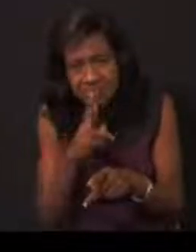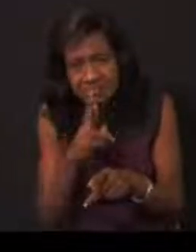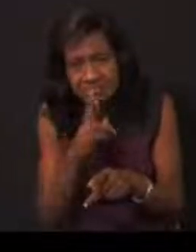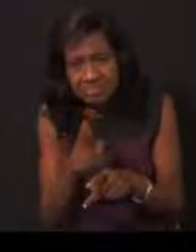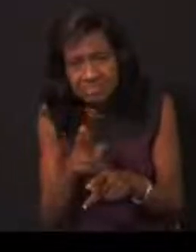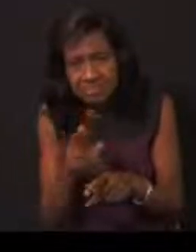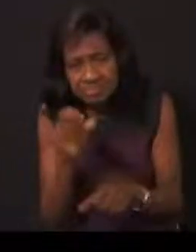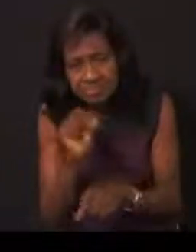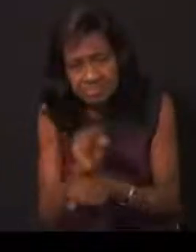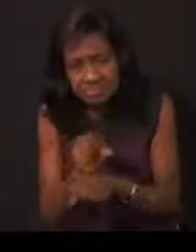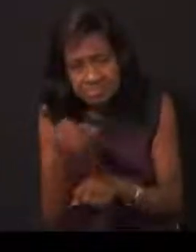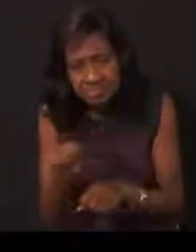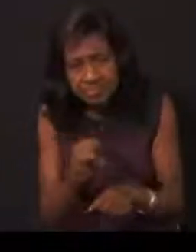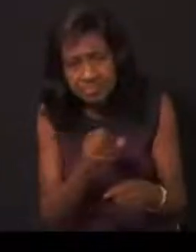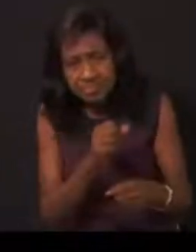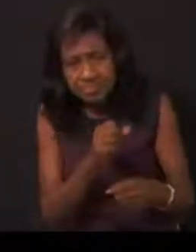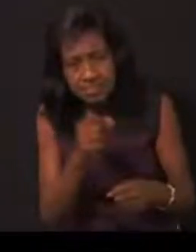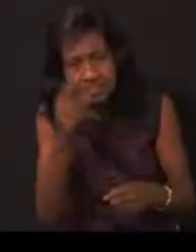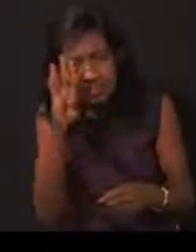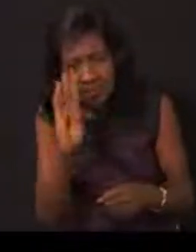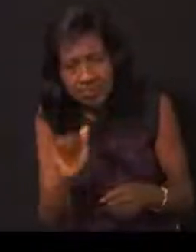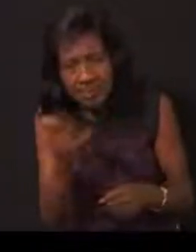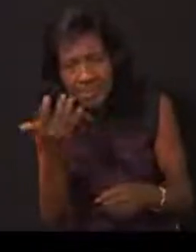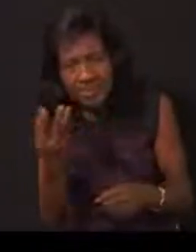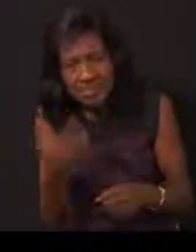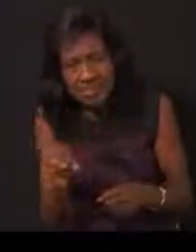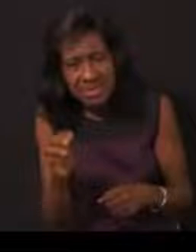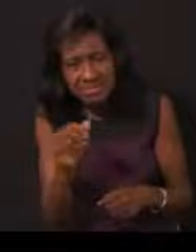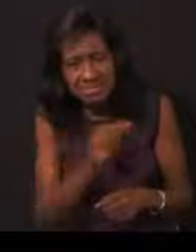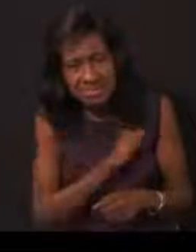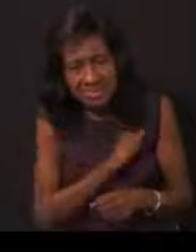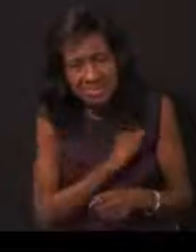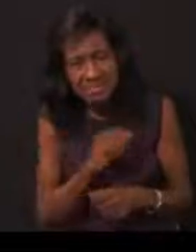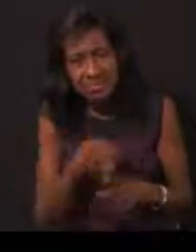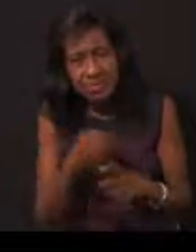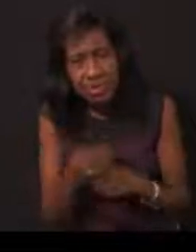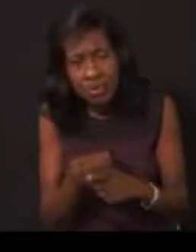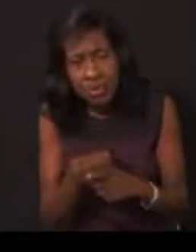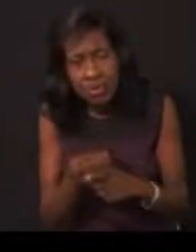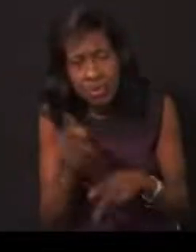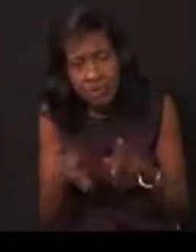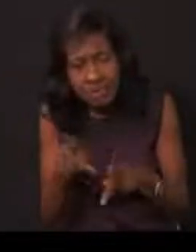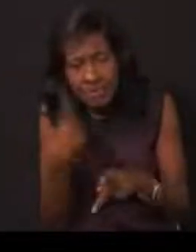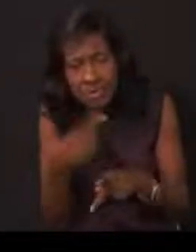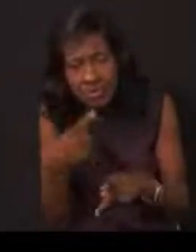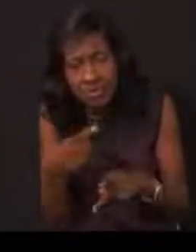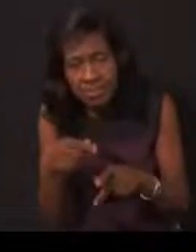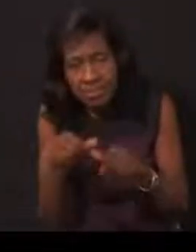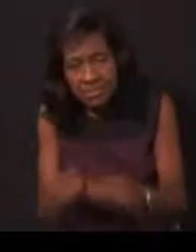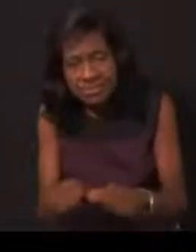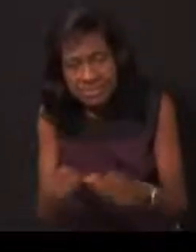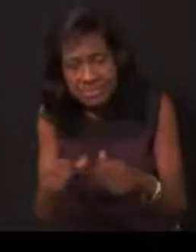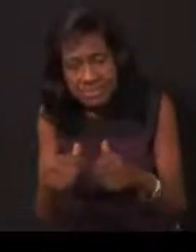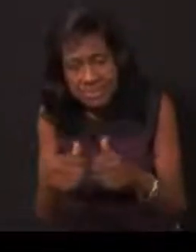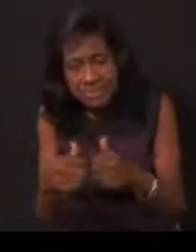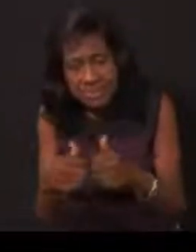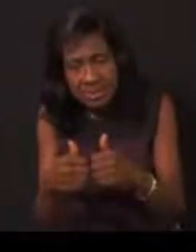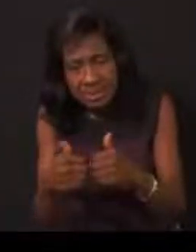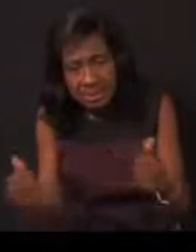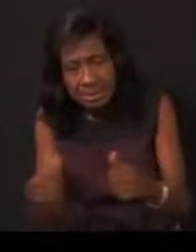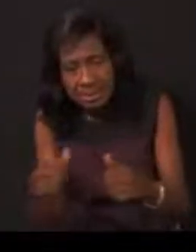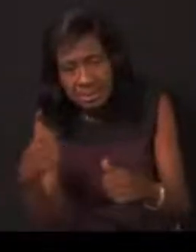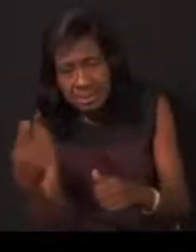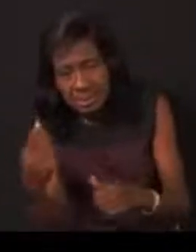had cases of people that have already been locked down for 2 weeks and then their kid tests positive on day 15, so they have to lock down for another 10